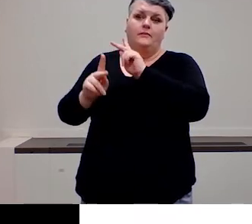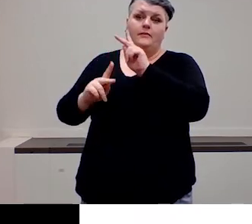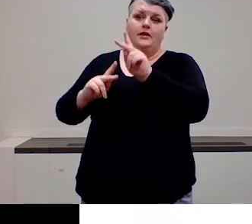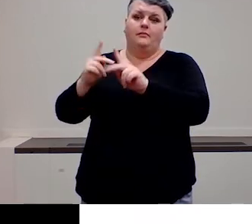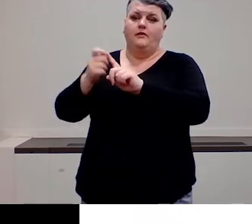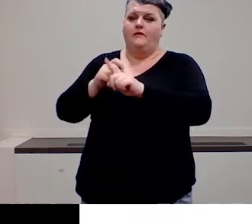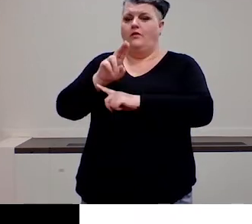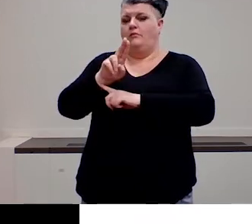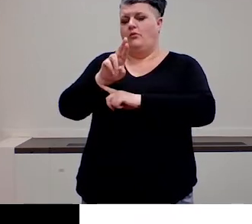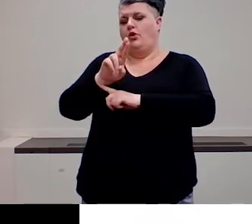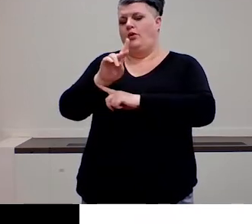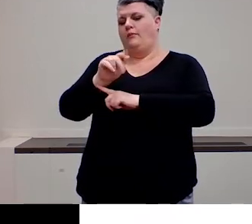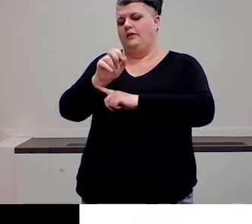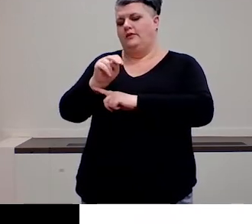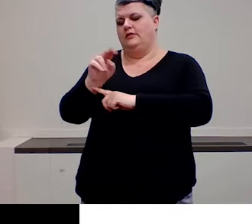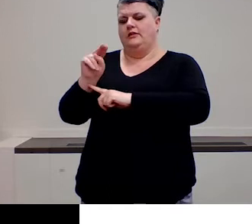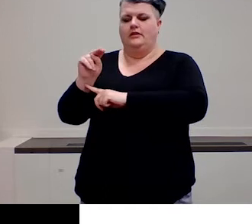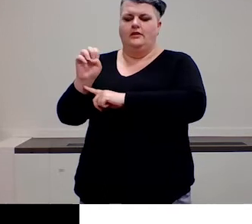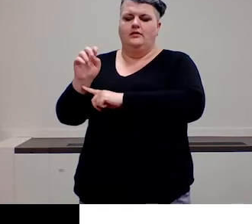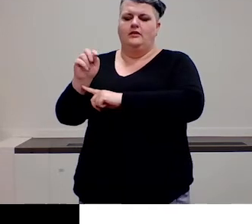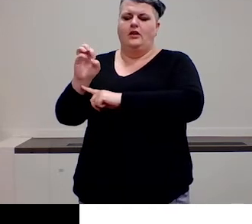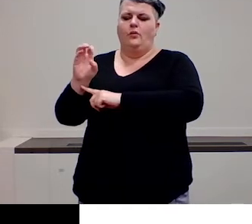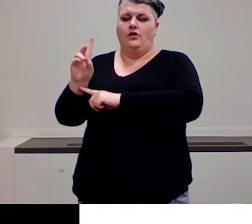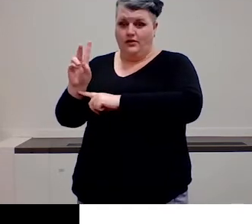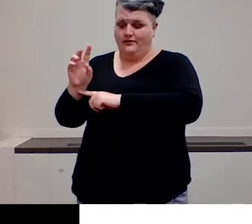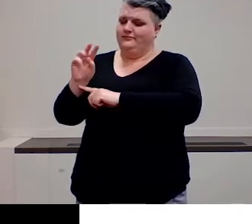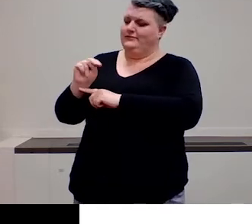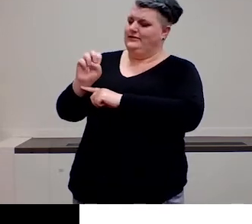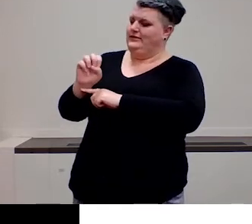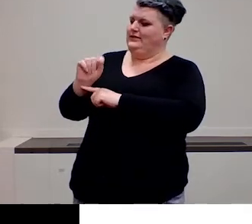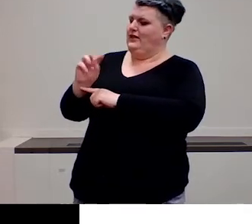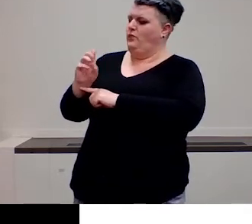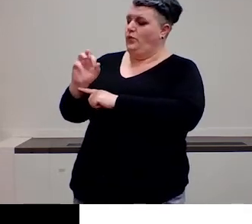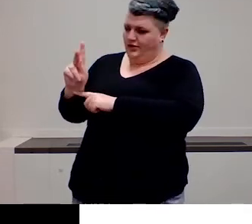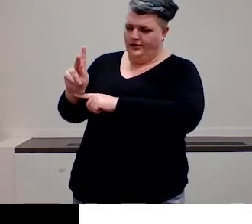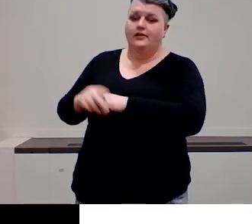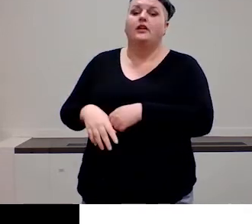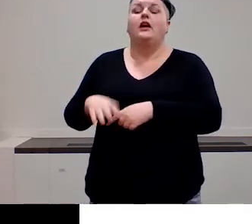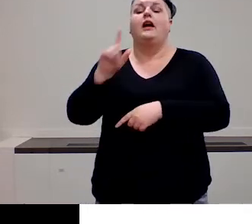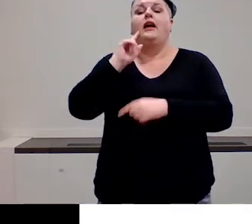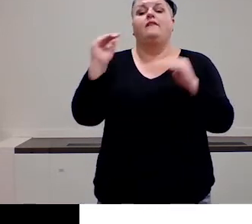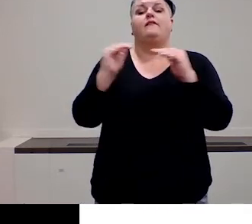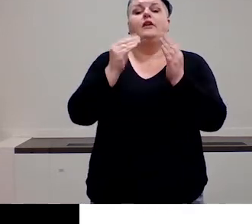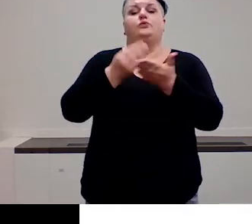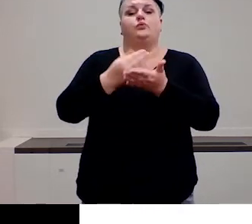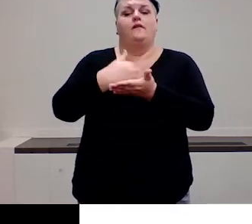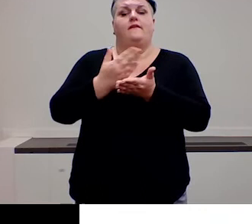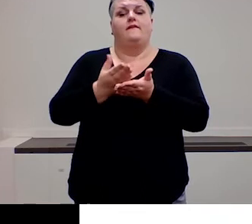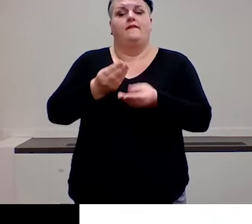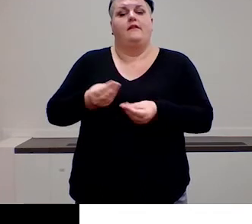the Urban Network via OSBA. And then just a mention of the Fair School funding. We certainly hope